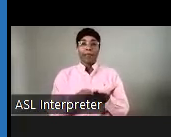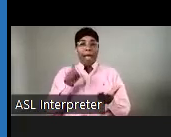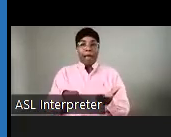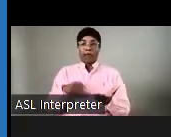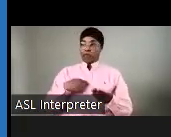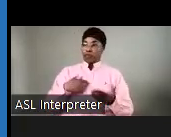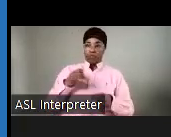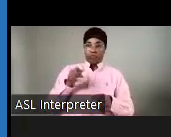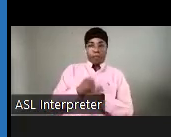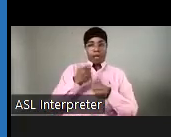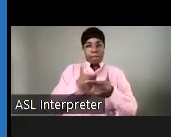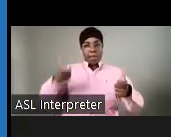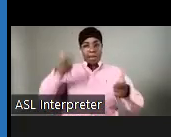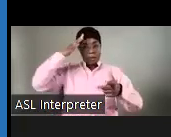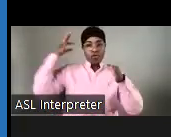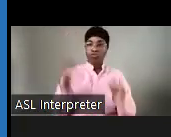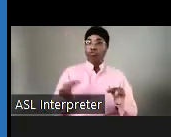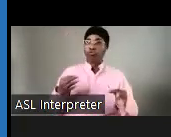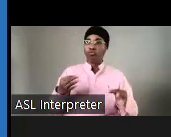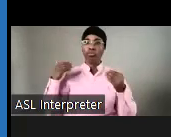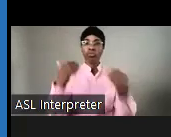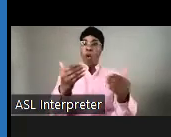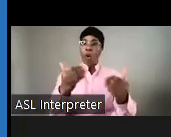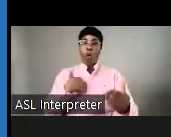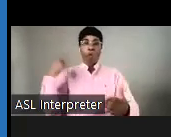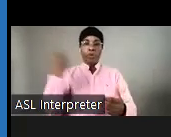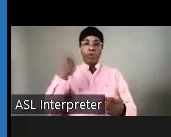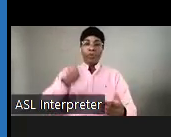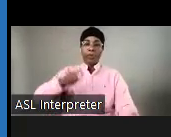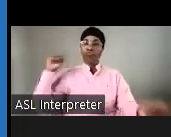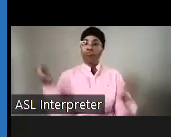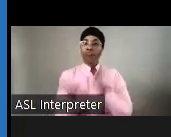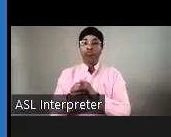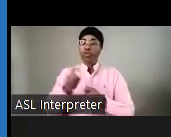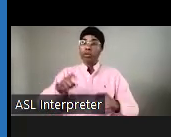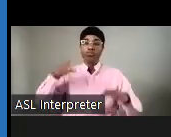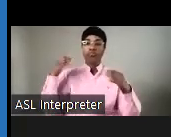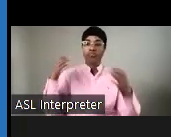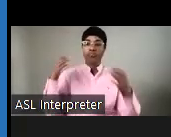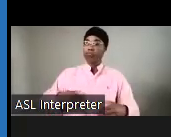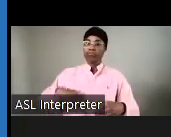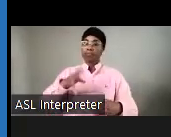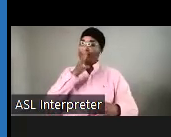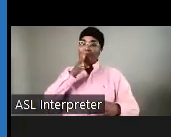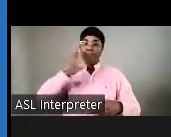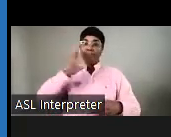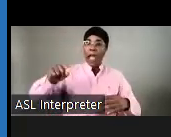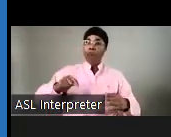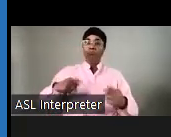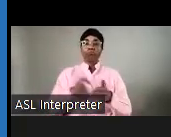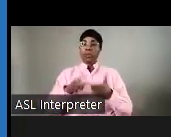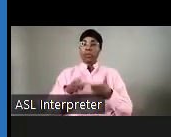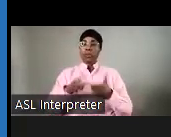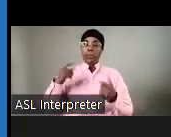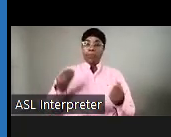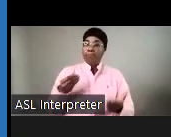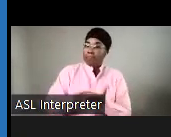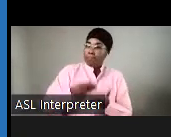big decision, say something needs to change. And then don't be afraid to put your money where your mouth is